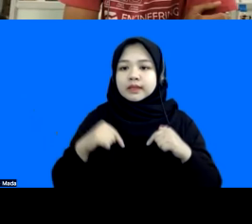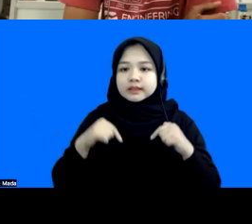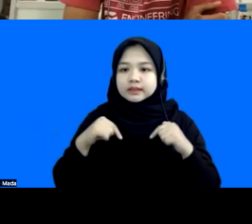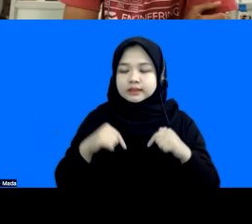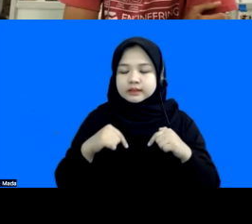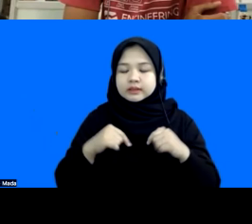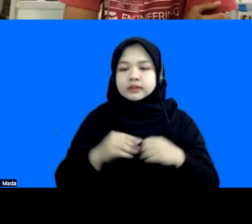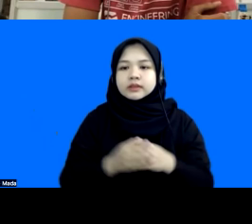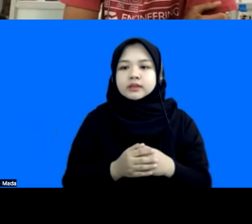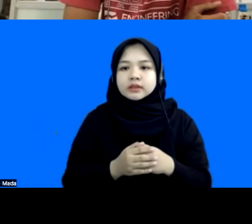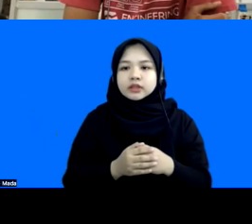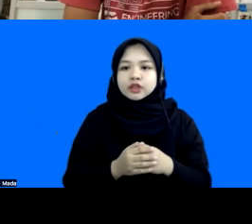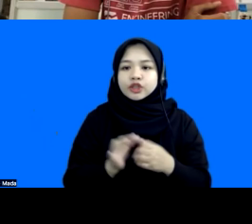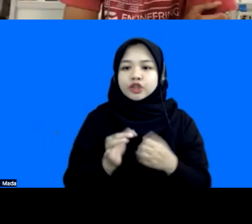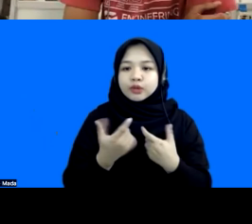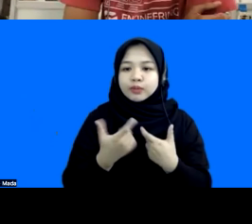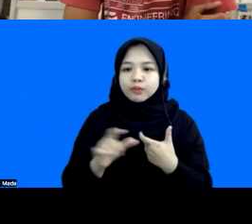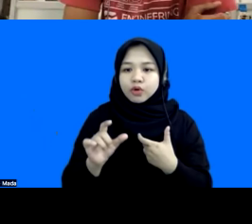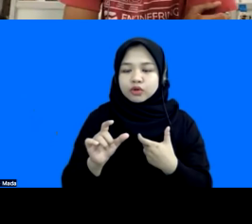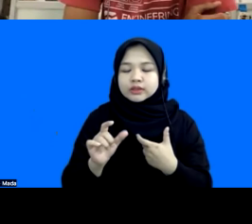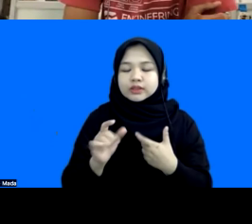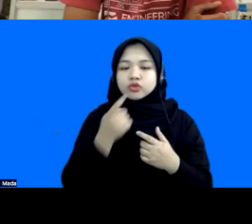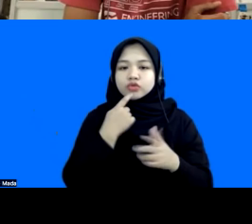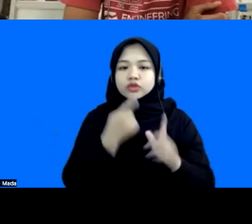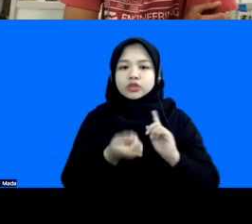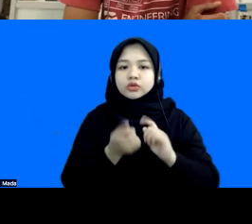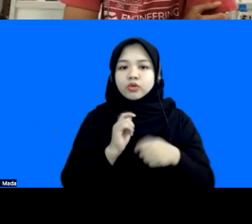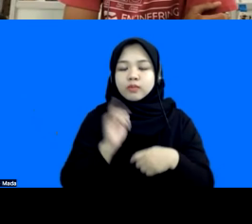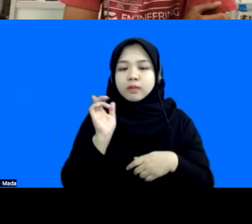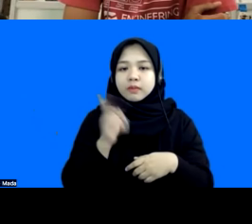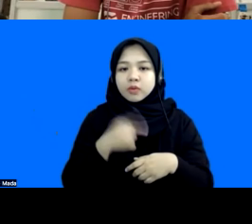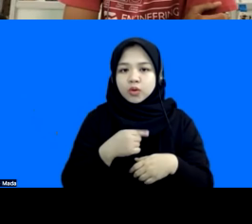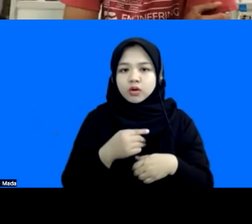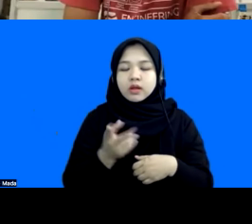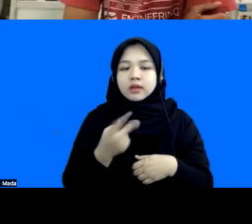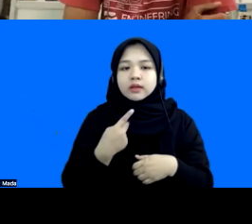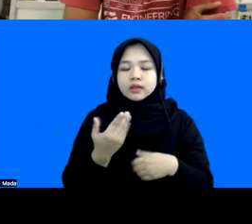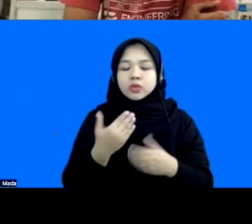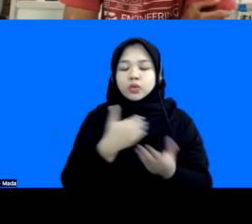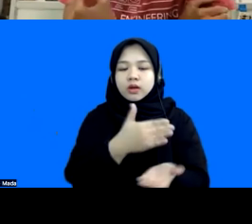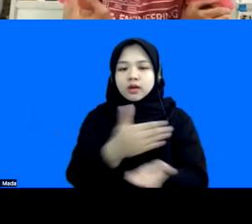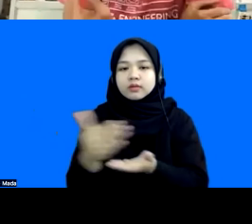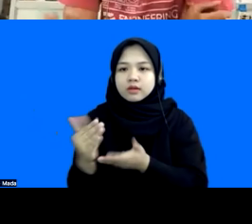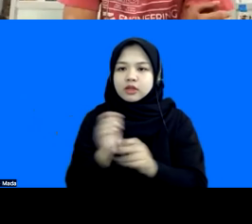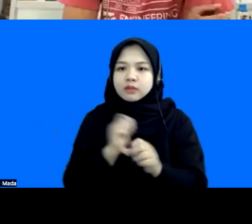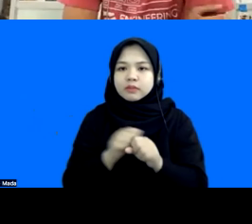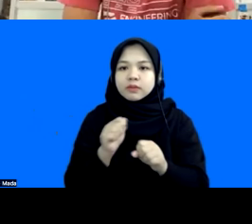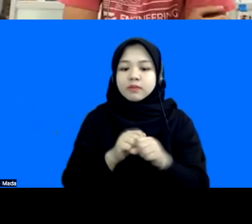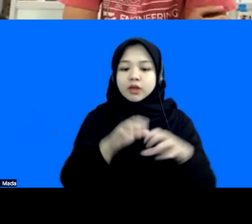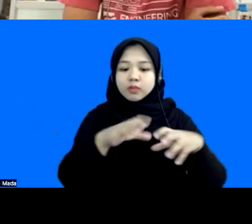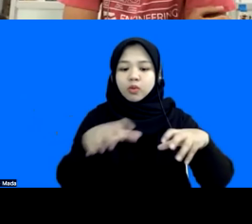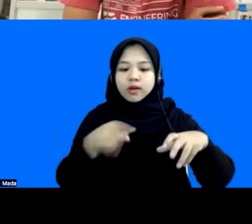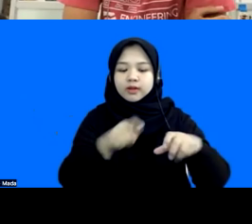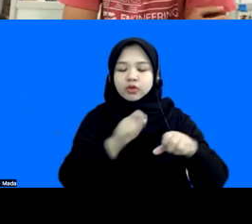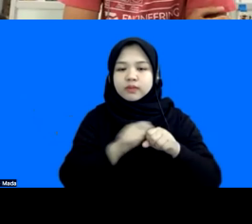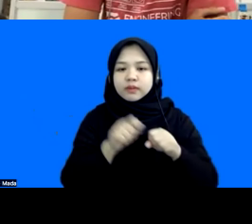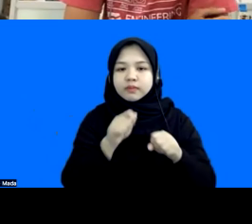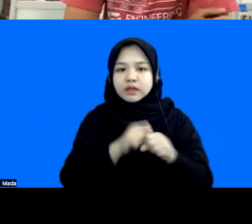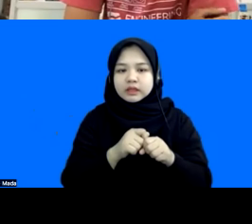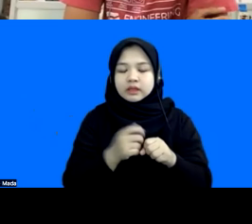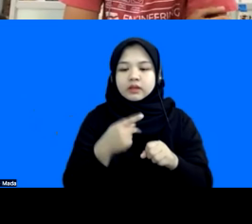the data that we get, we will look at refining the product and having it once bringing it to a stage where it's able to be